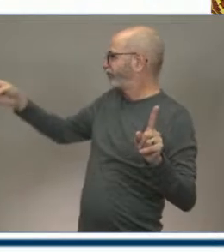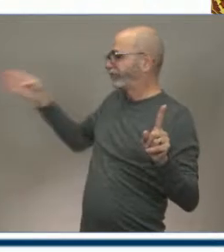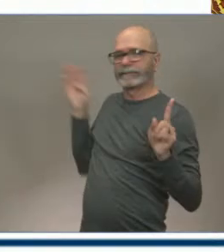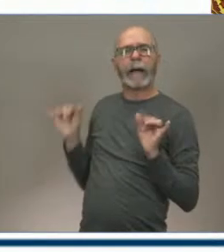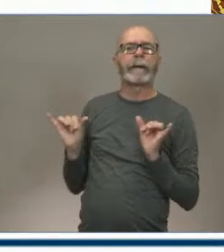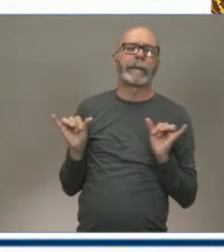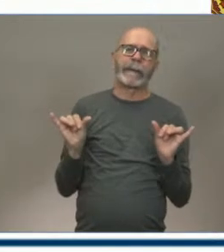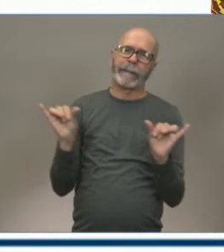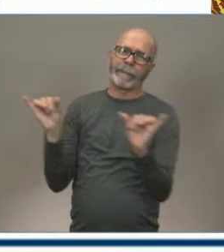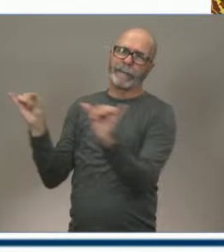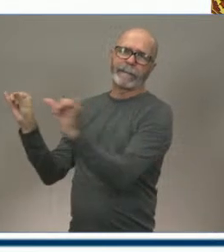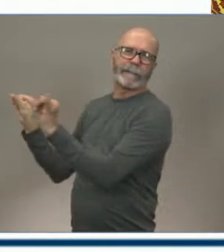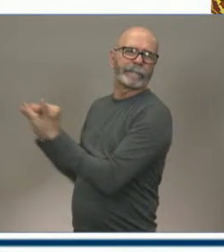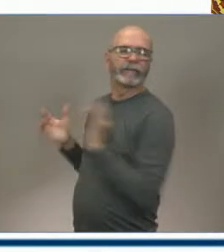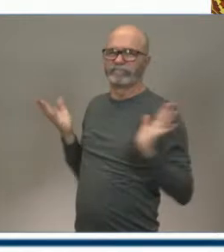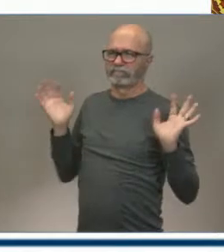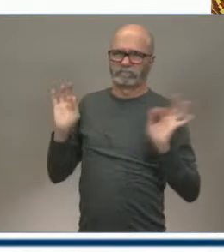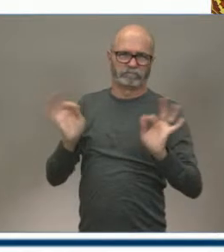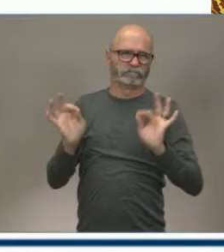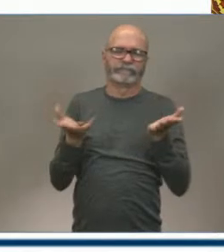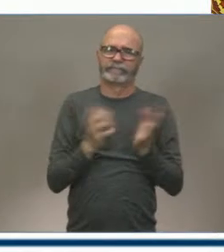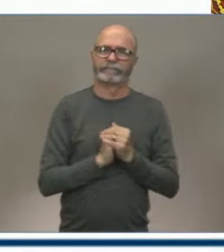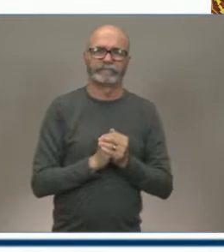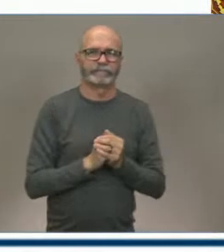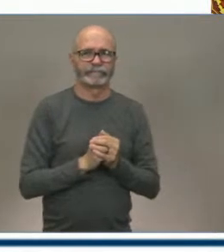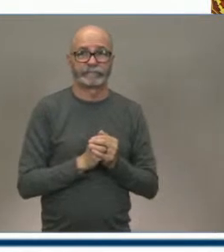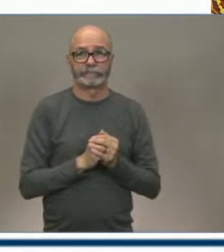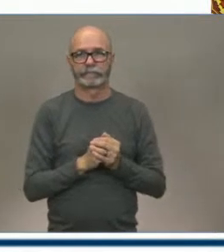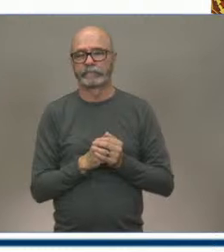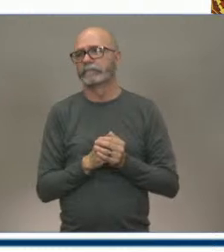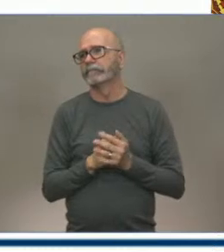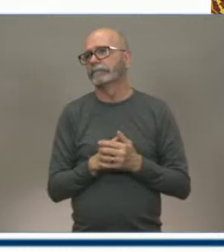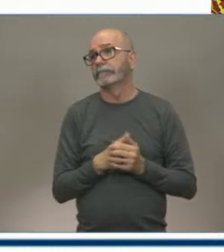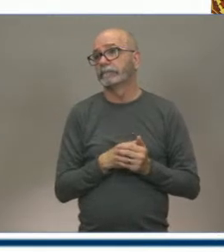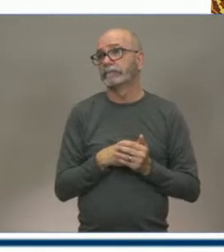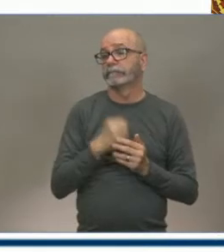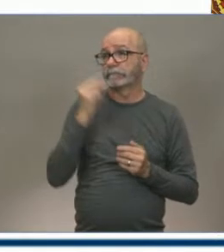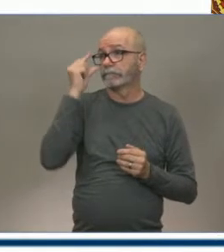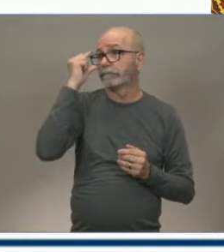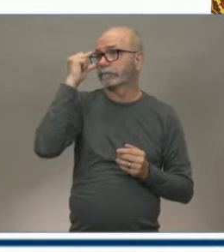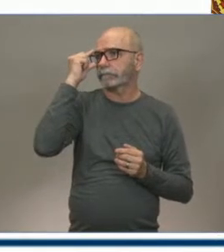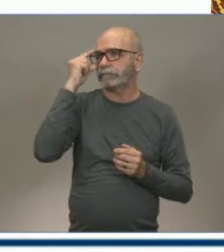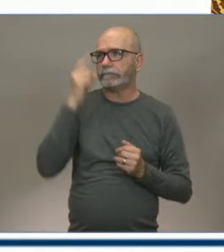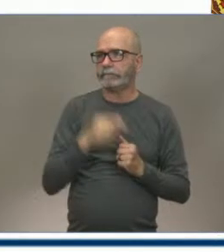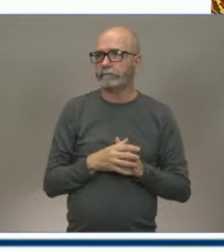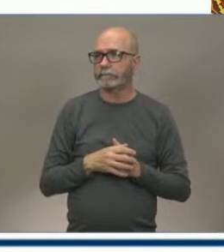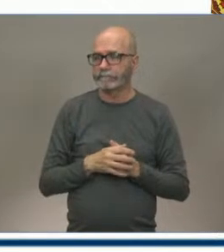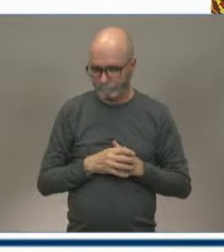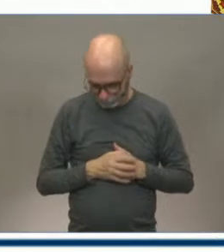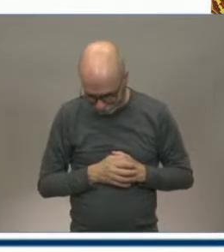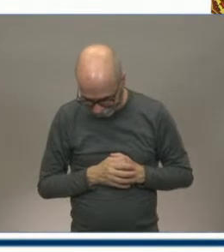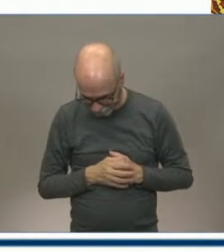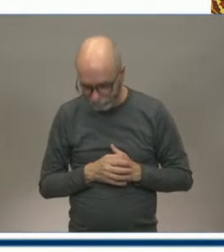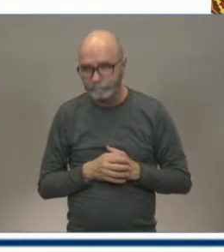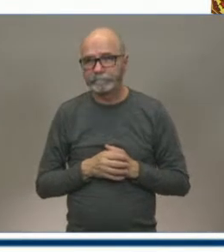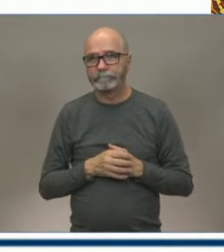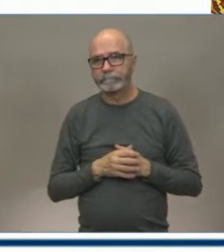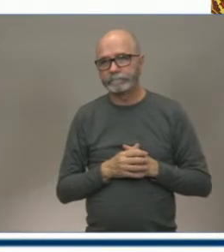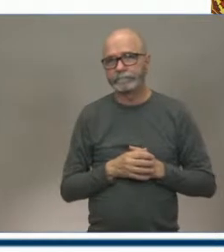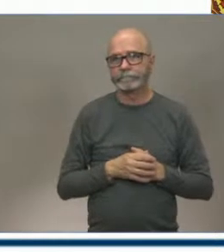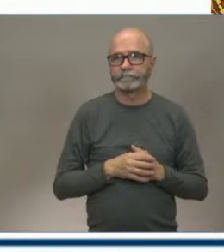follow-up, Danielle. Yes, and I also want to ask about Nova Scotia allowing people from